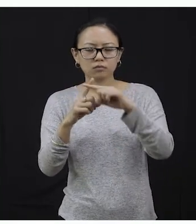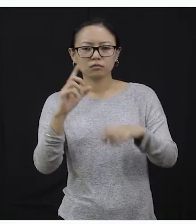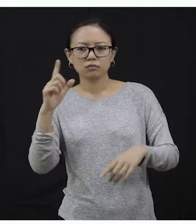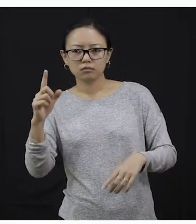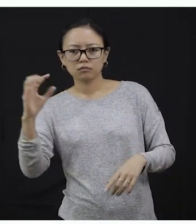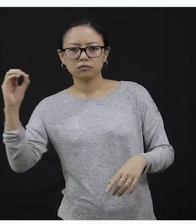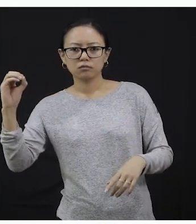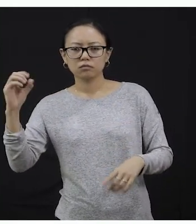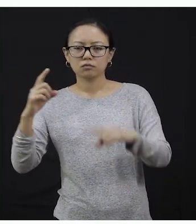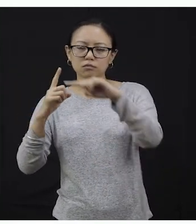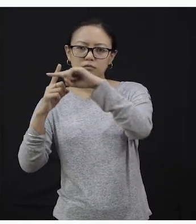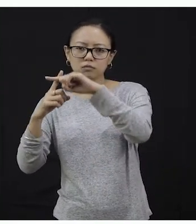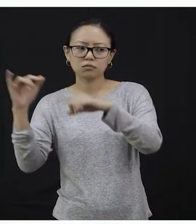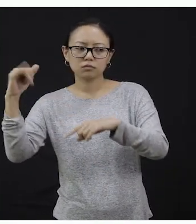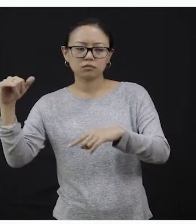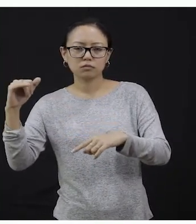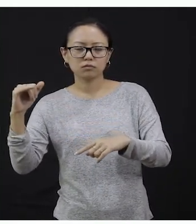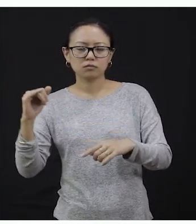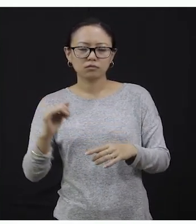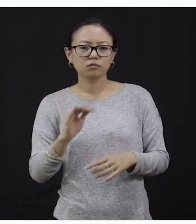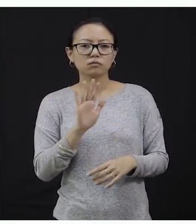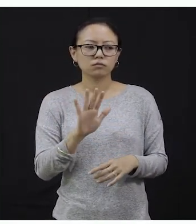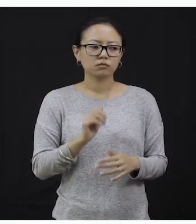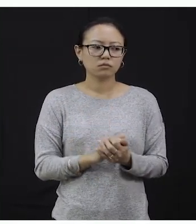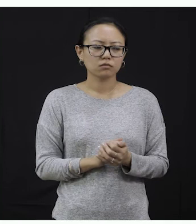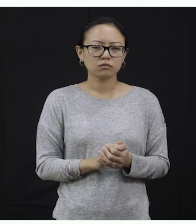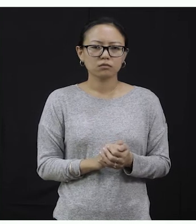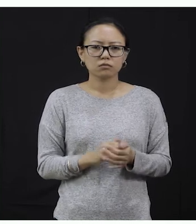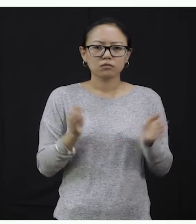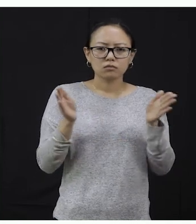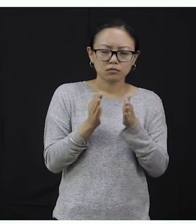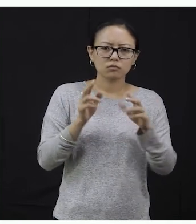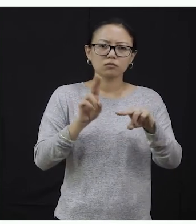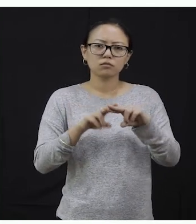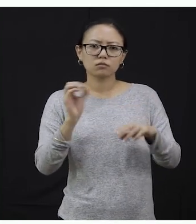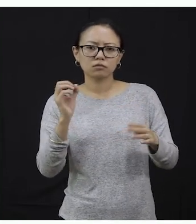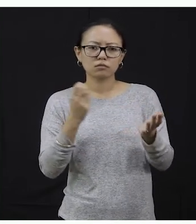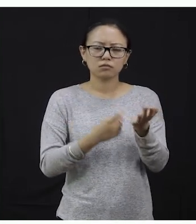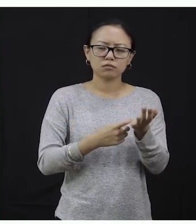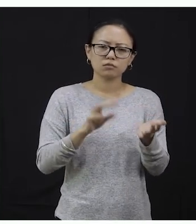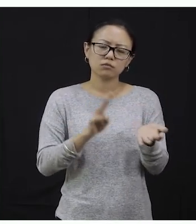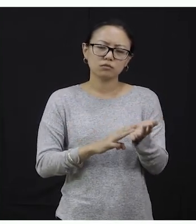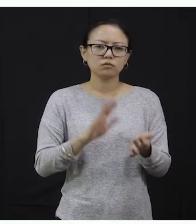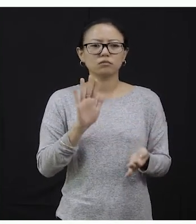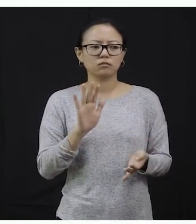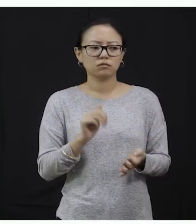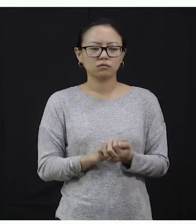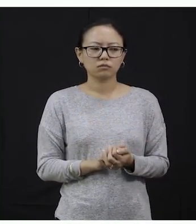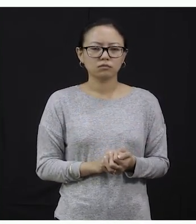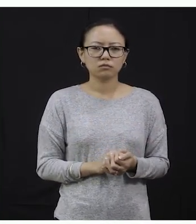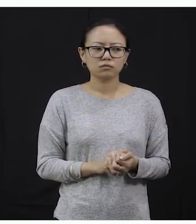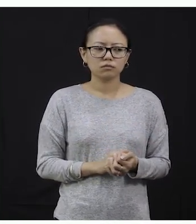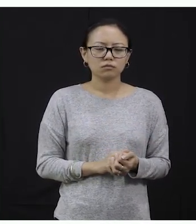already in a short form. Okay, so while writing in a short form, you have to remember that you will start